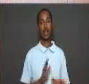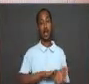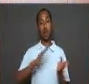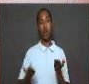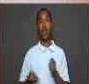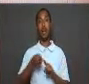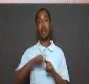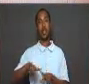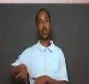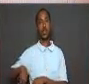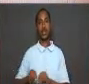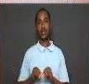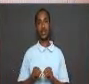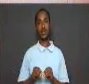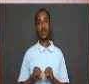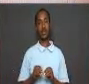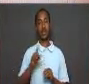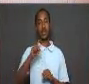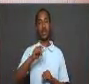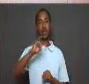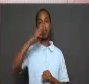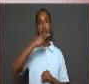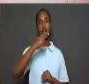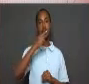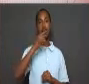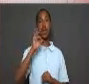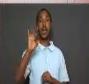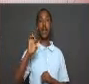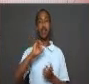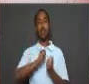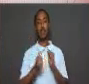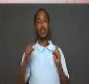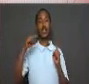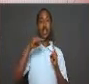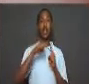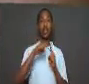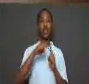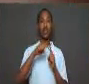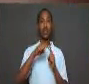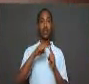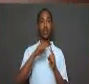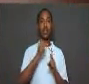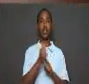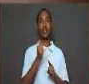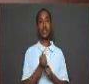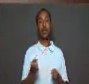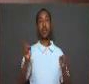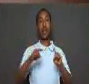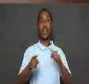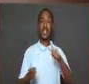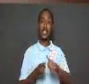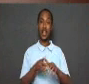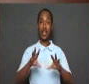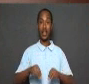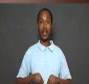Welcome back, students. Pig iron is converted into steel because when it is initially